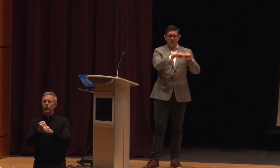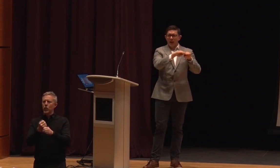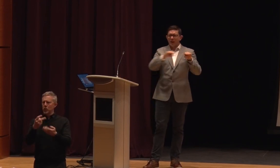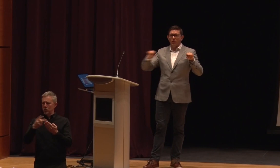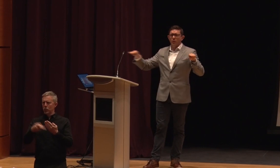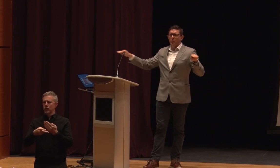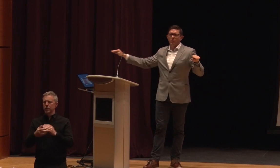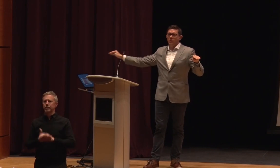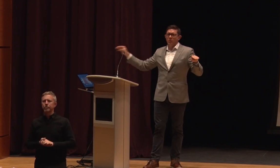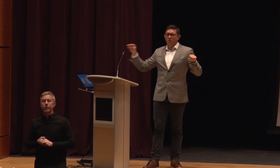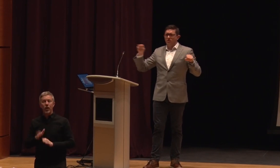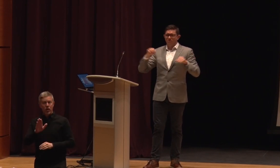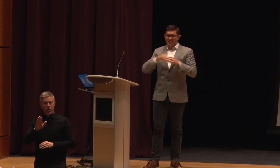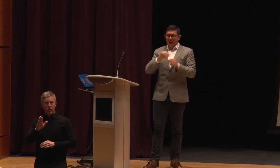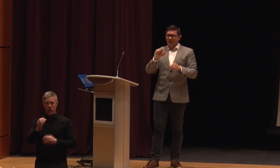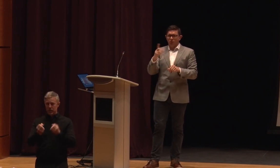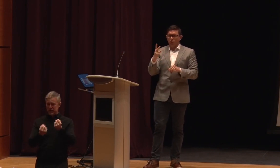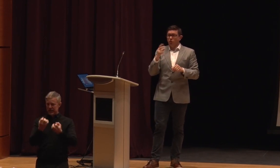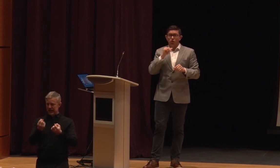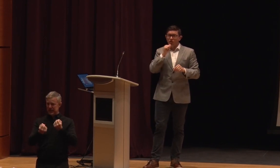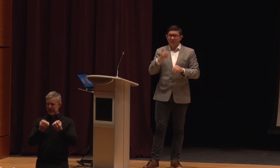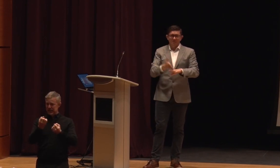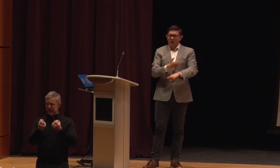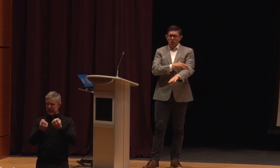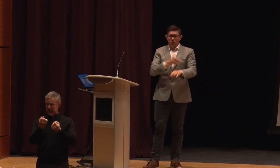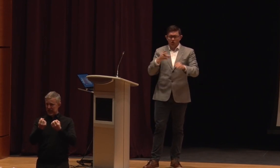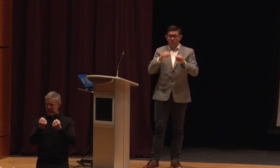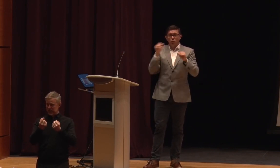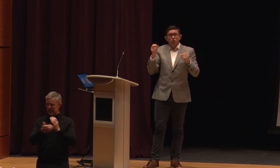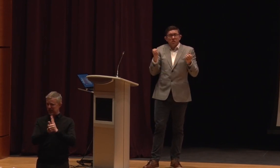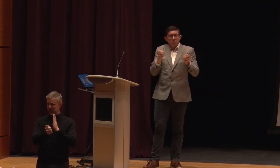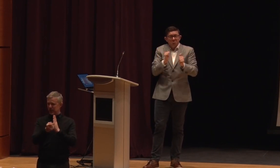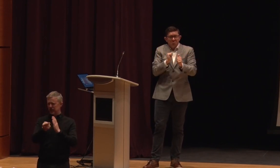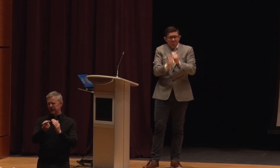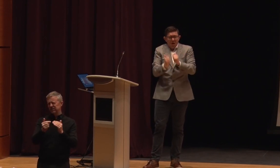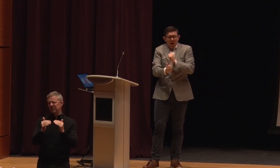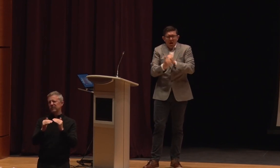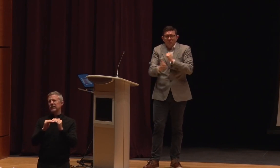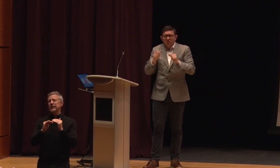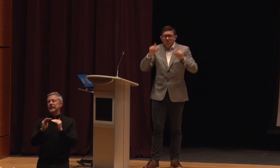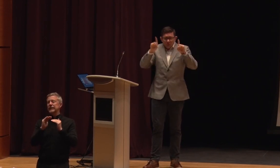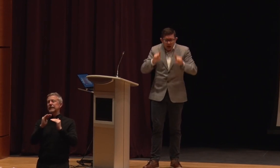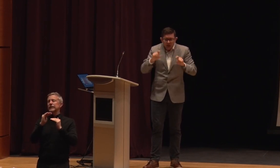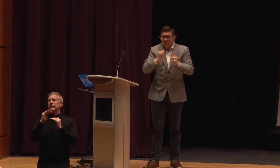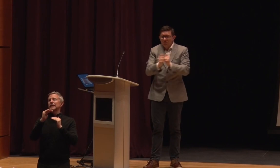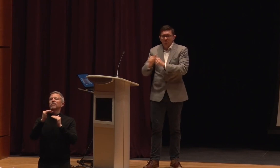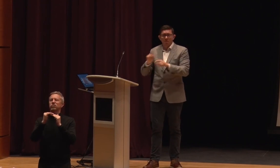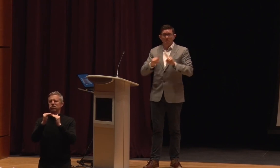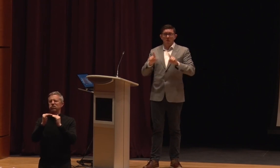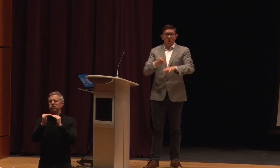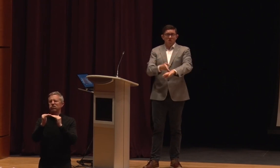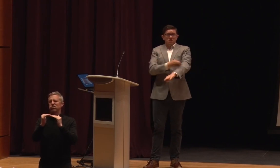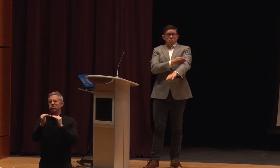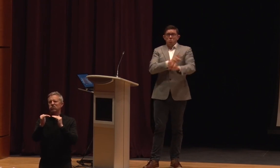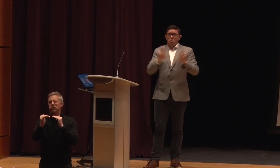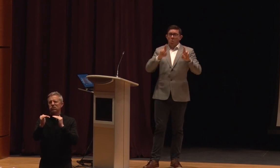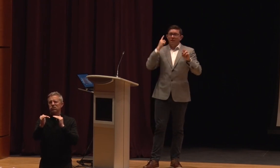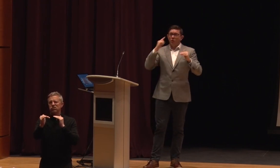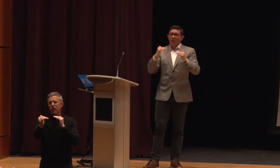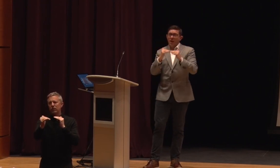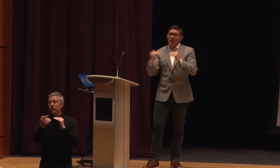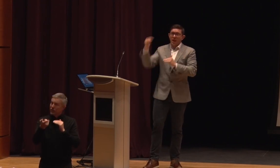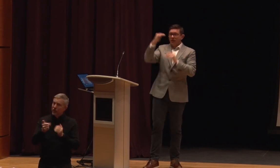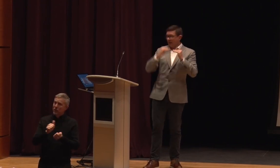And her science skills just plateaued at ASL 2. She didn't improve. She was passing. She had passing grades